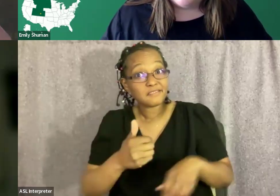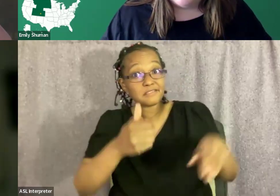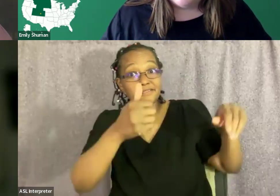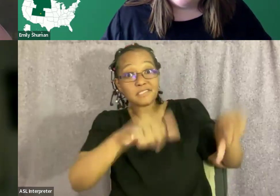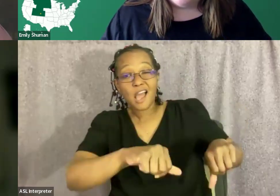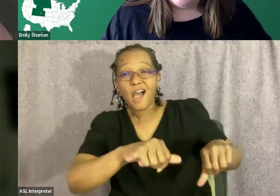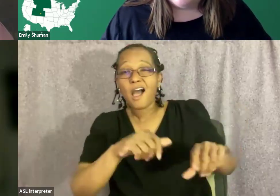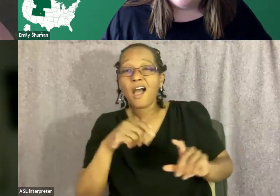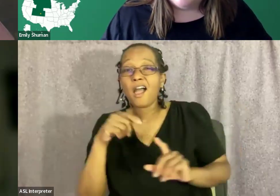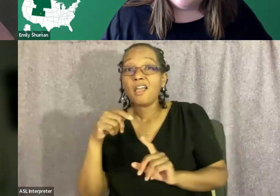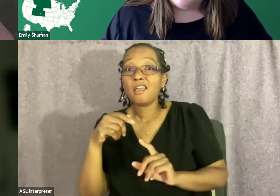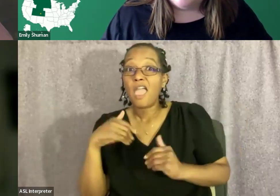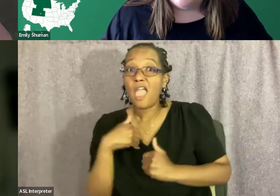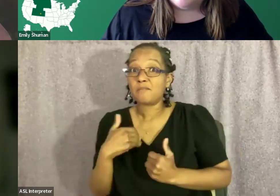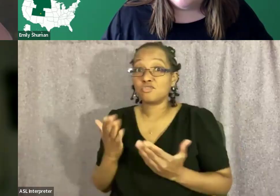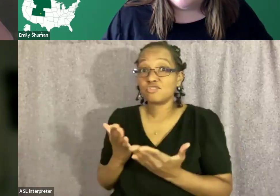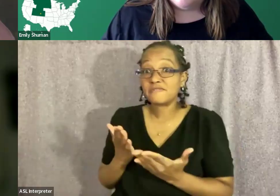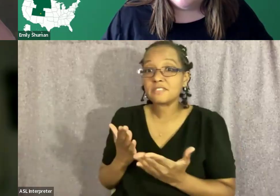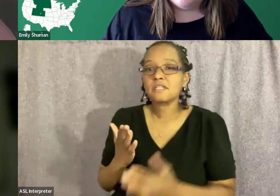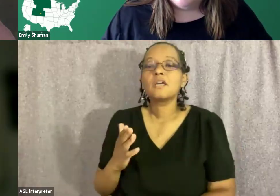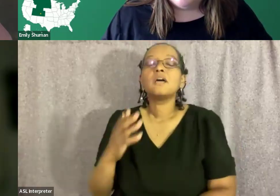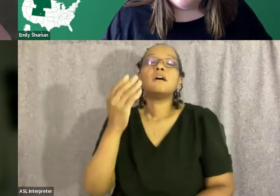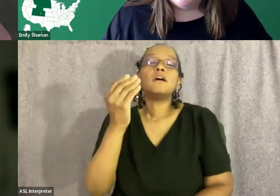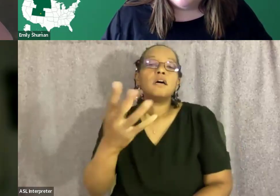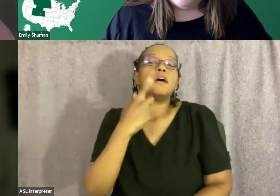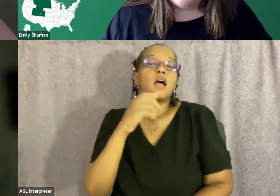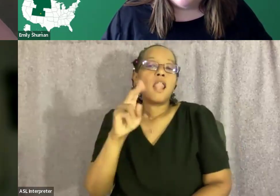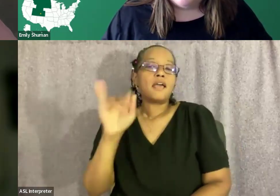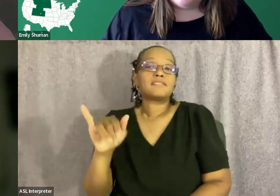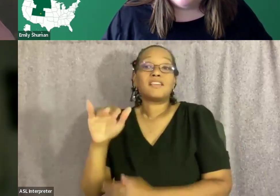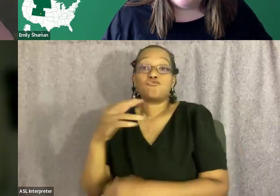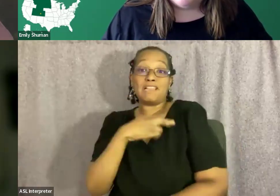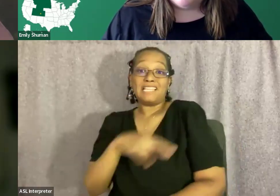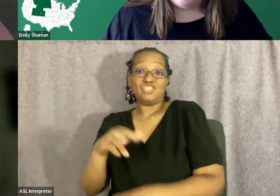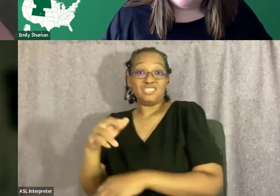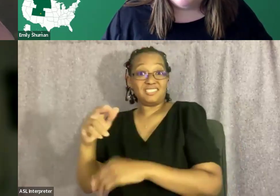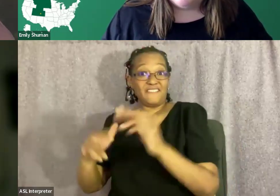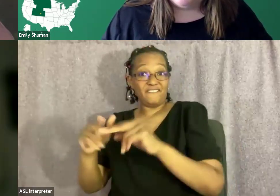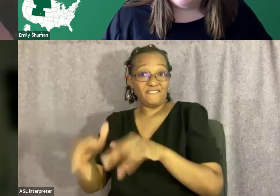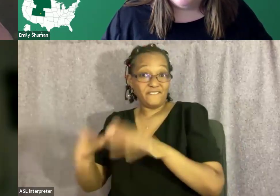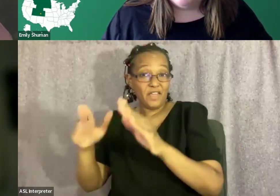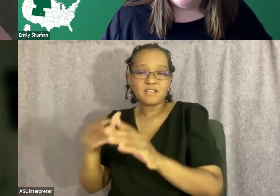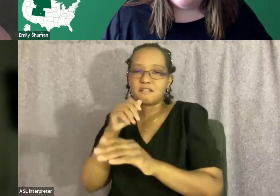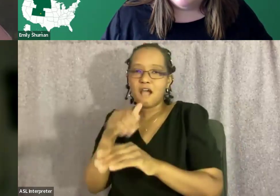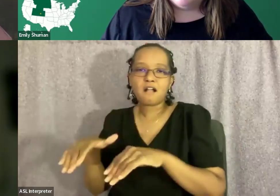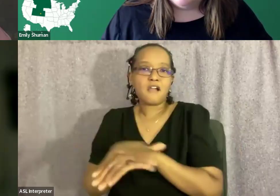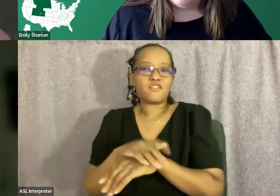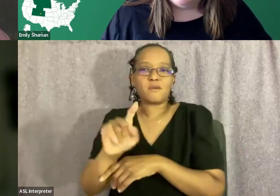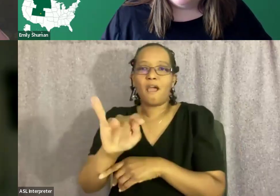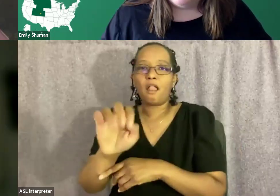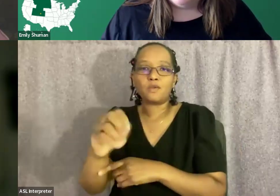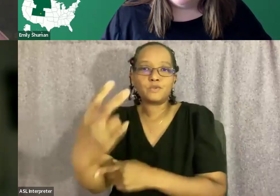institutions are not covered by Title II or Title III of the ADA. So just talking about